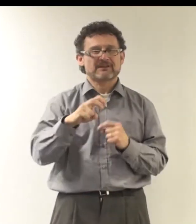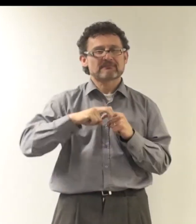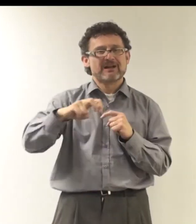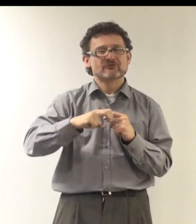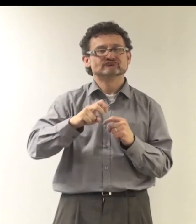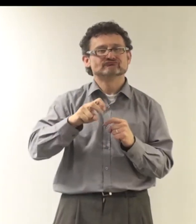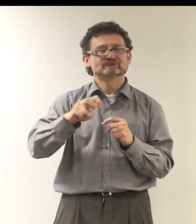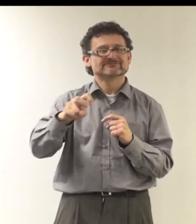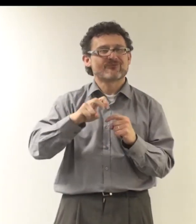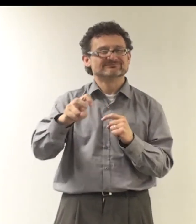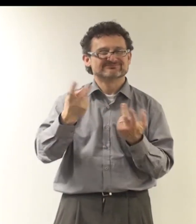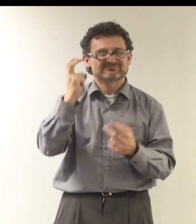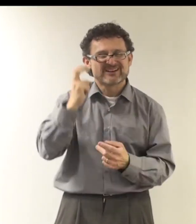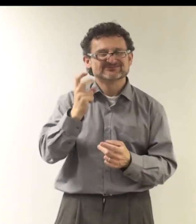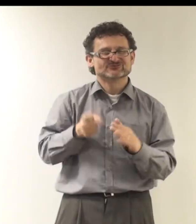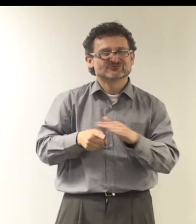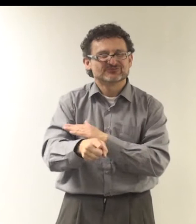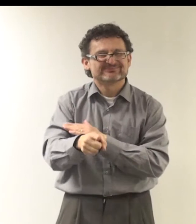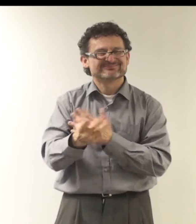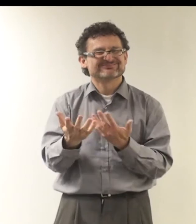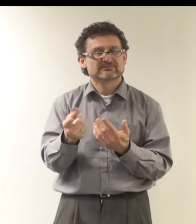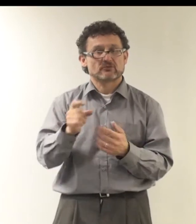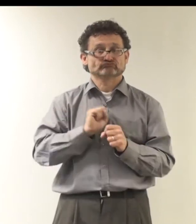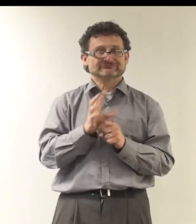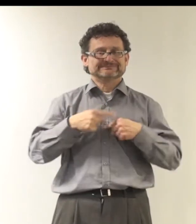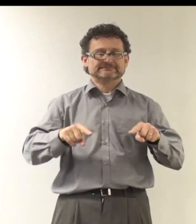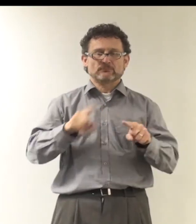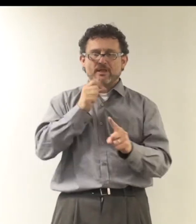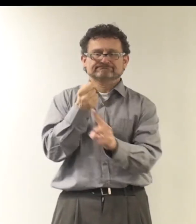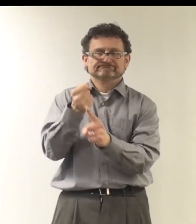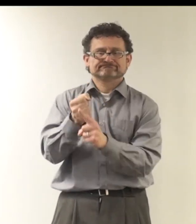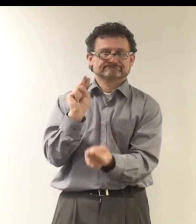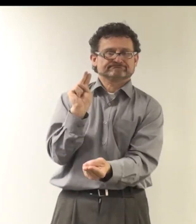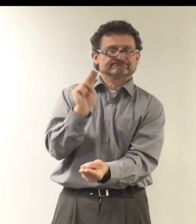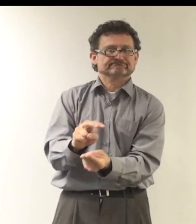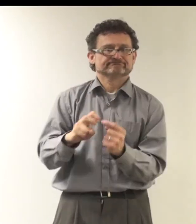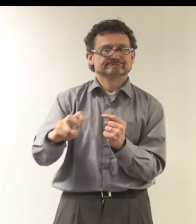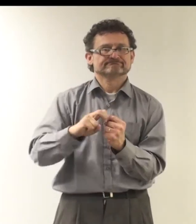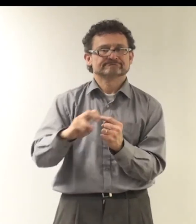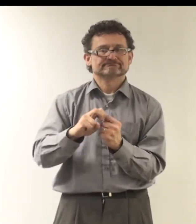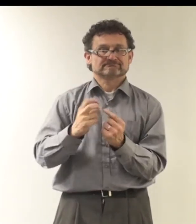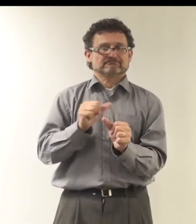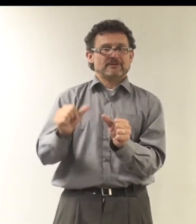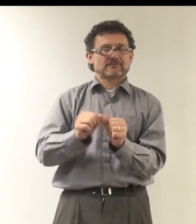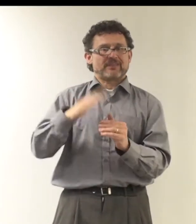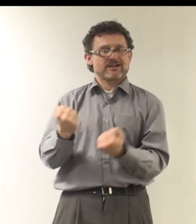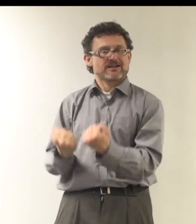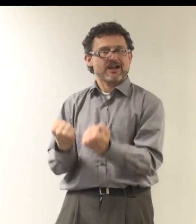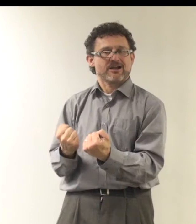seriously. We will campaign for a radical shake-up of the private rented sector and build more affordable